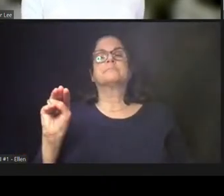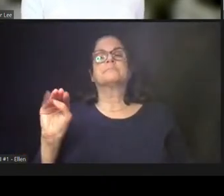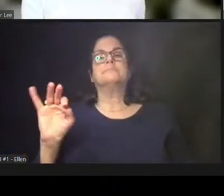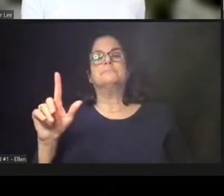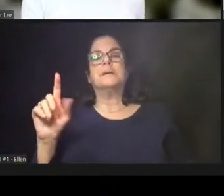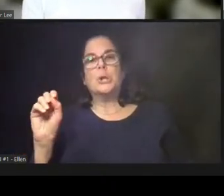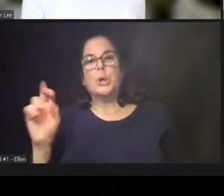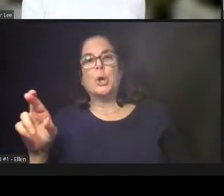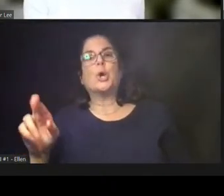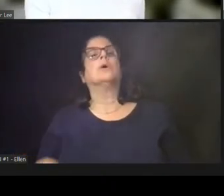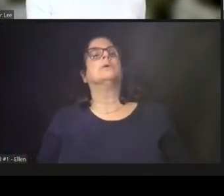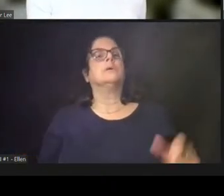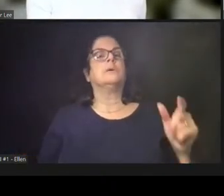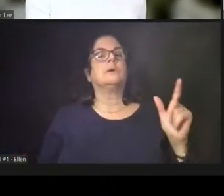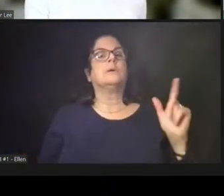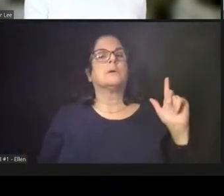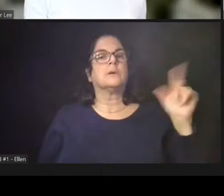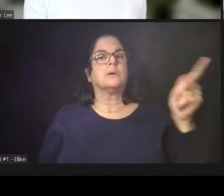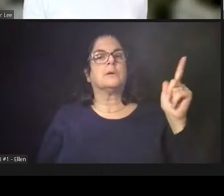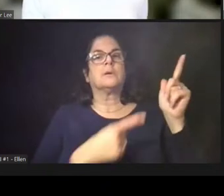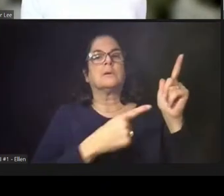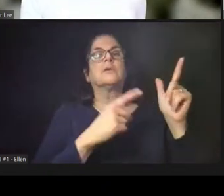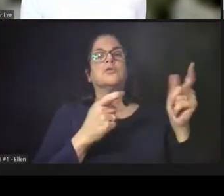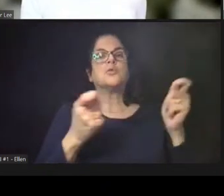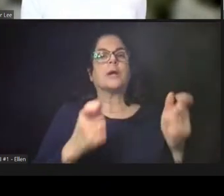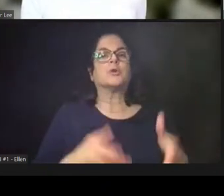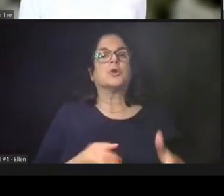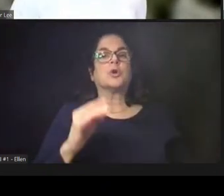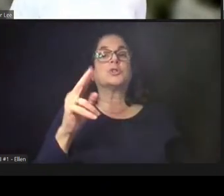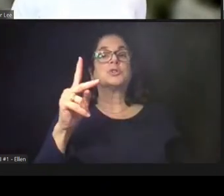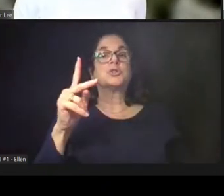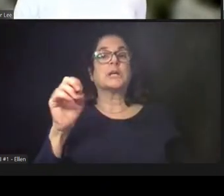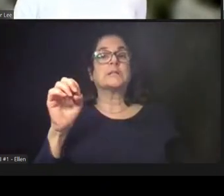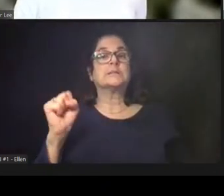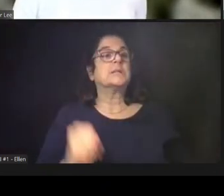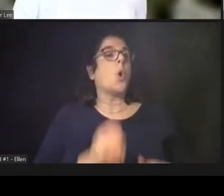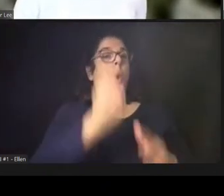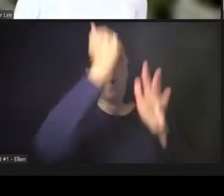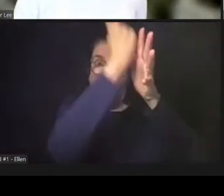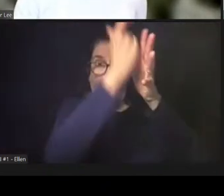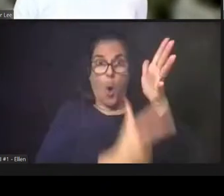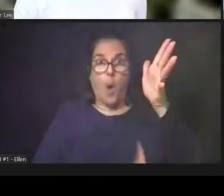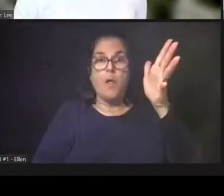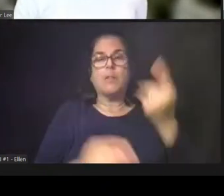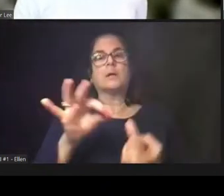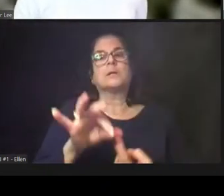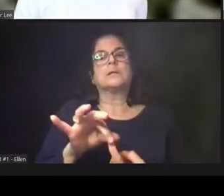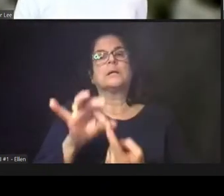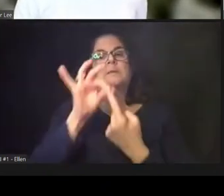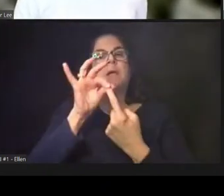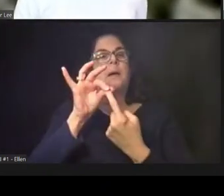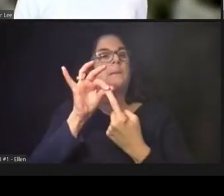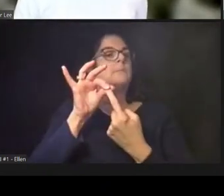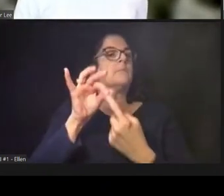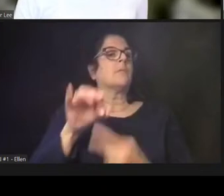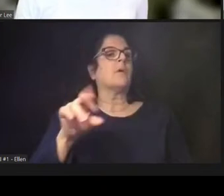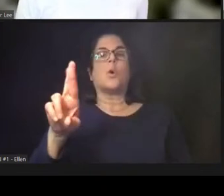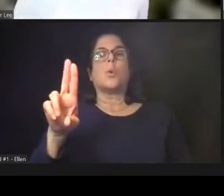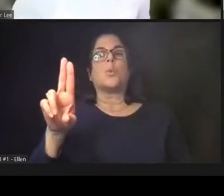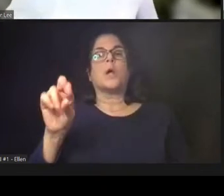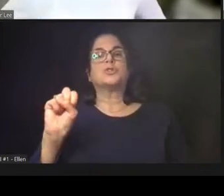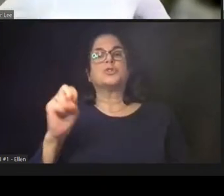Director Miller, seconded by Director Jakes. It includes all the items on the agenda except the rush